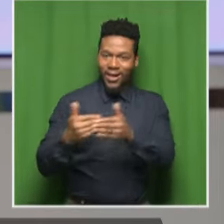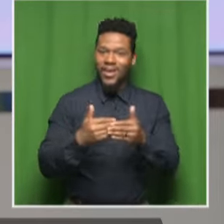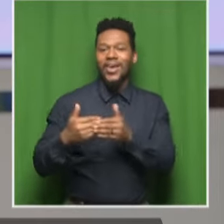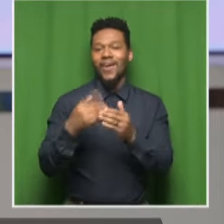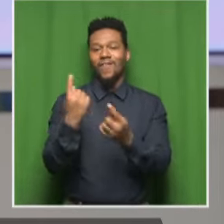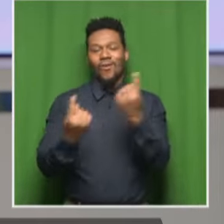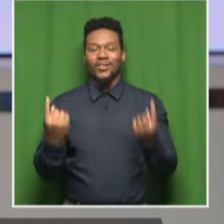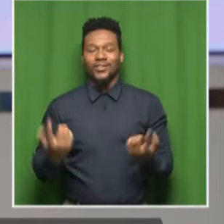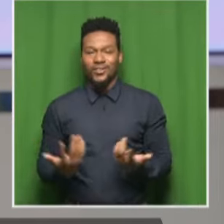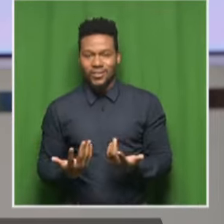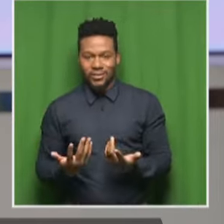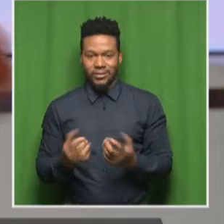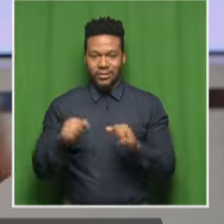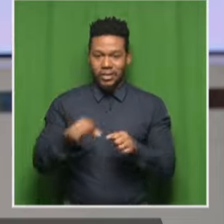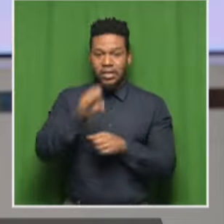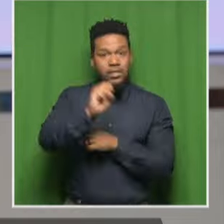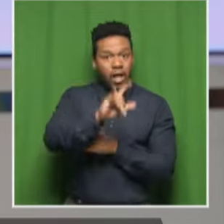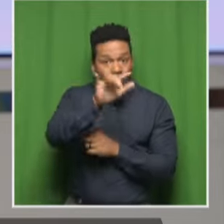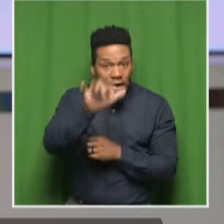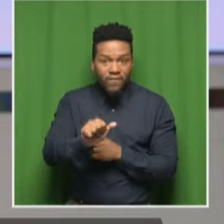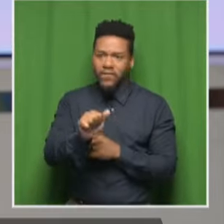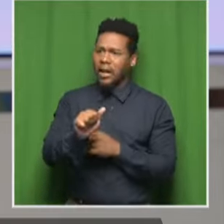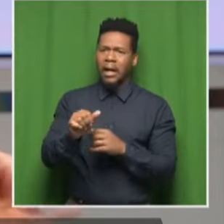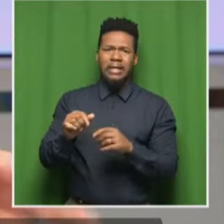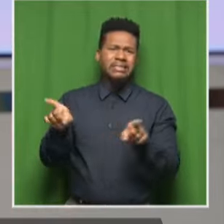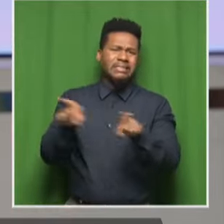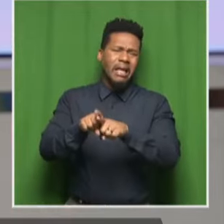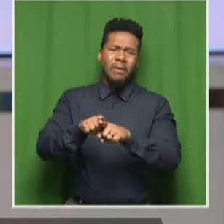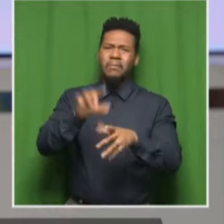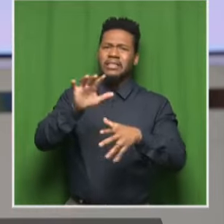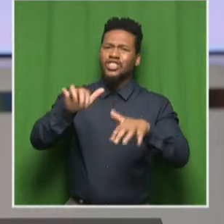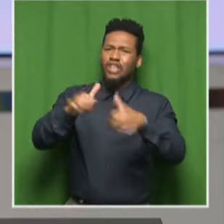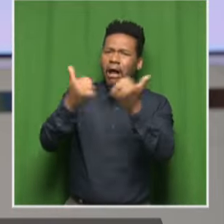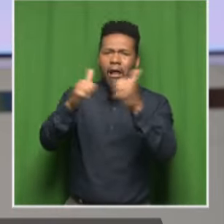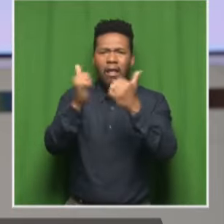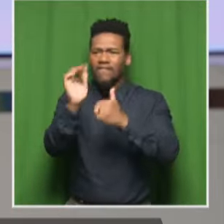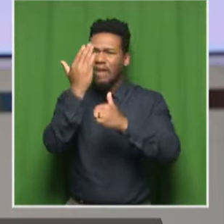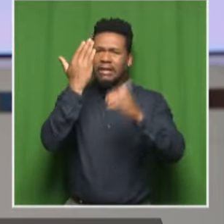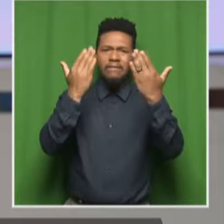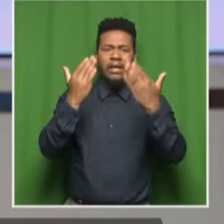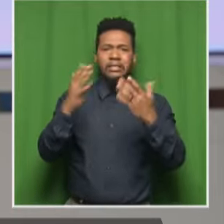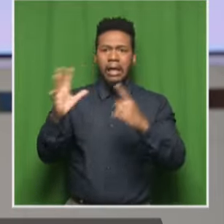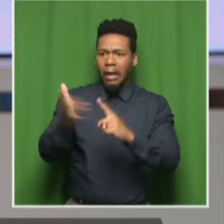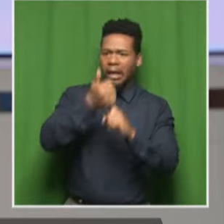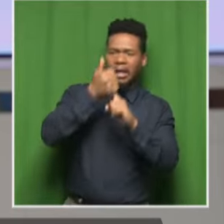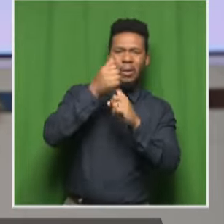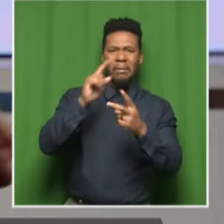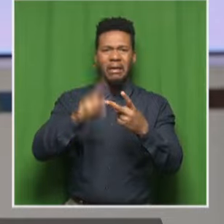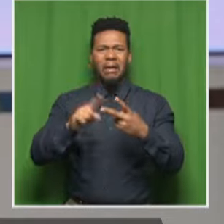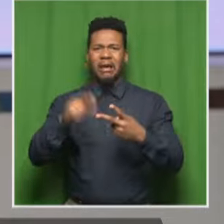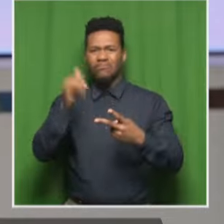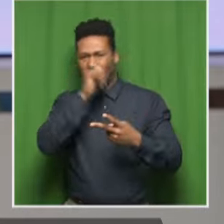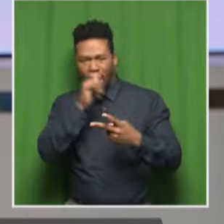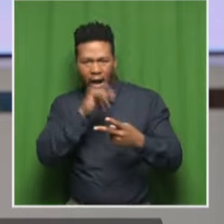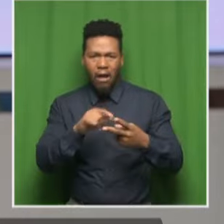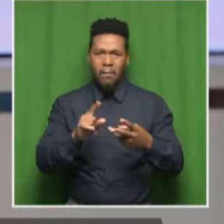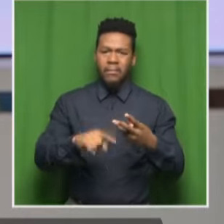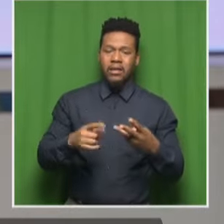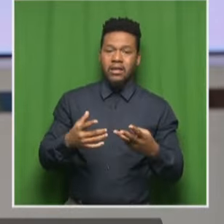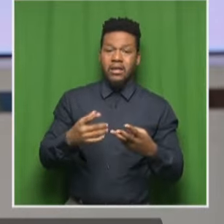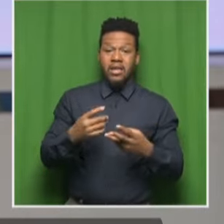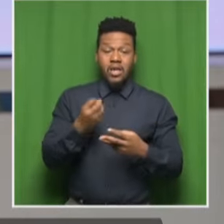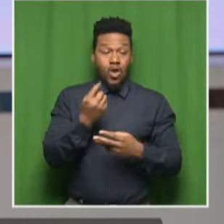cry, whether it be crime, kidnappings, all of these things that happen. But now, instead of just the police and security